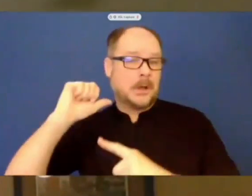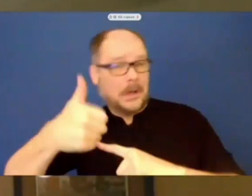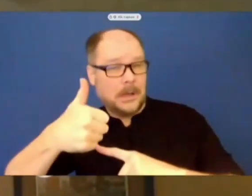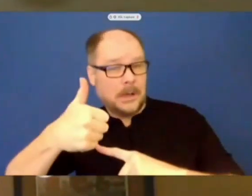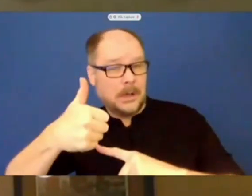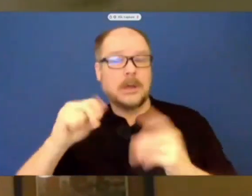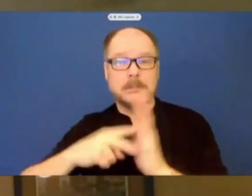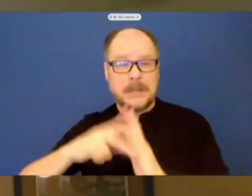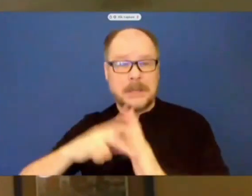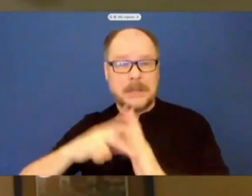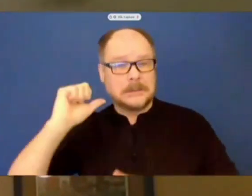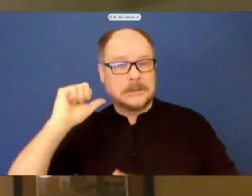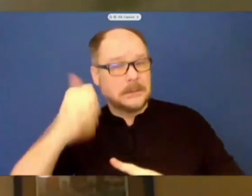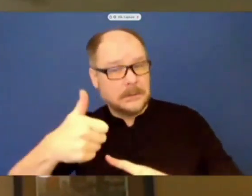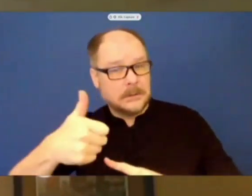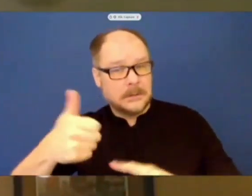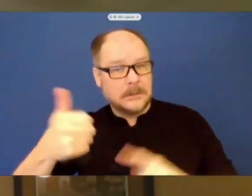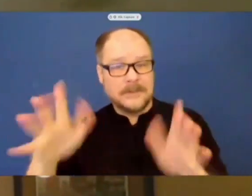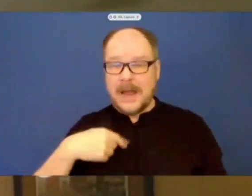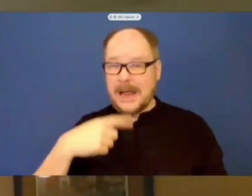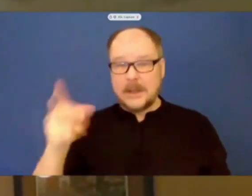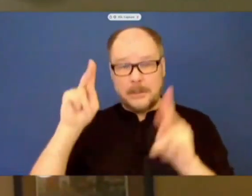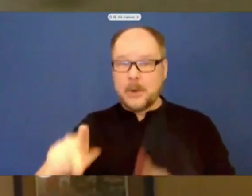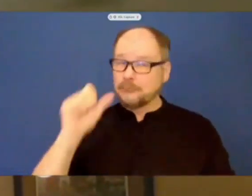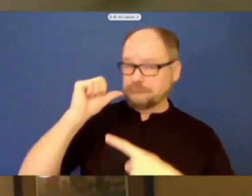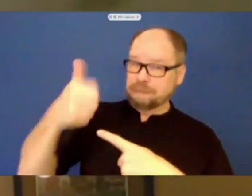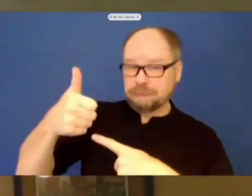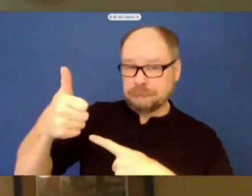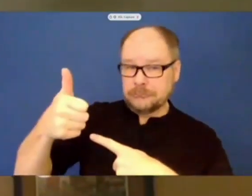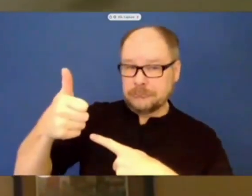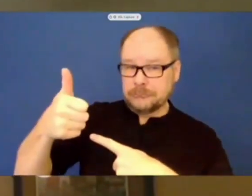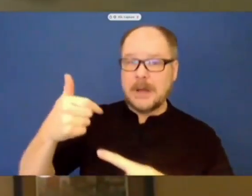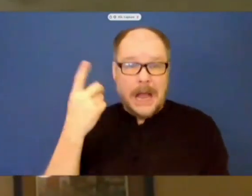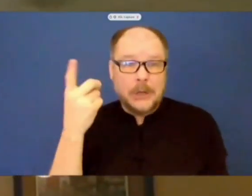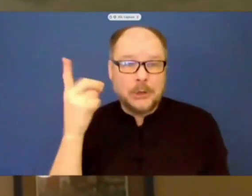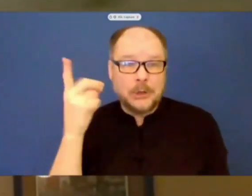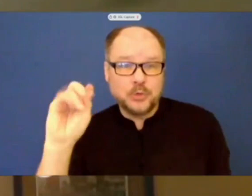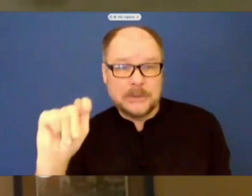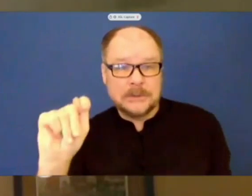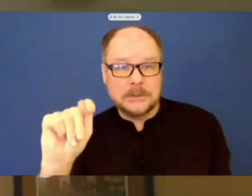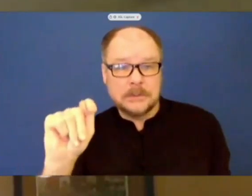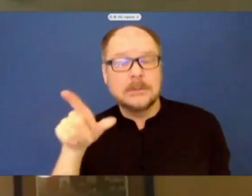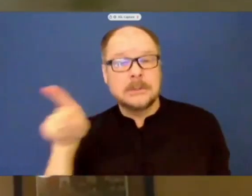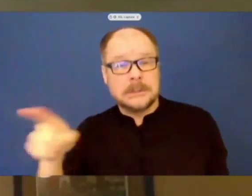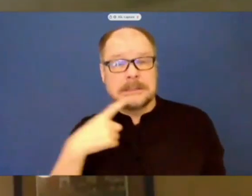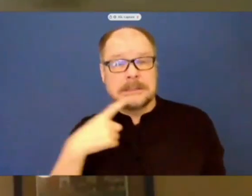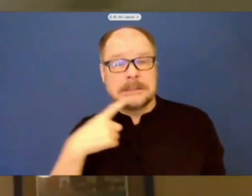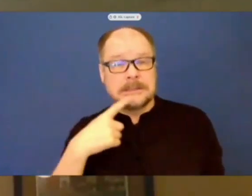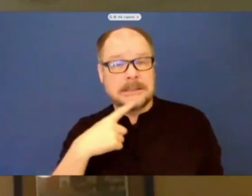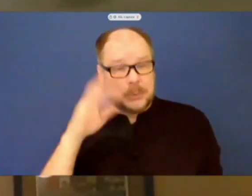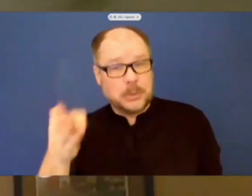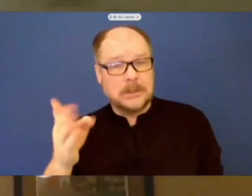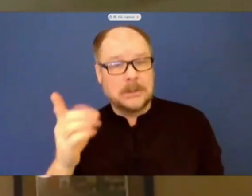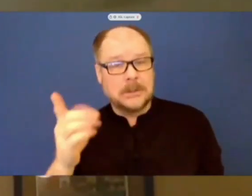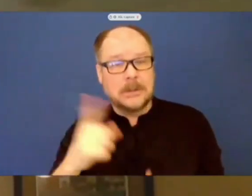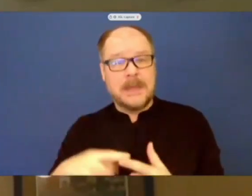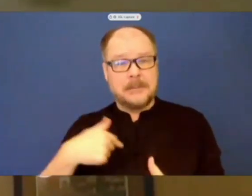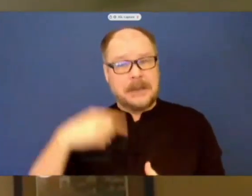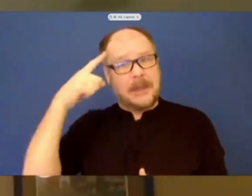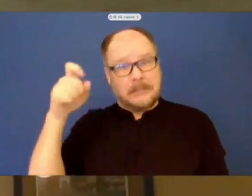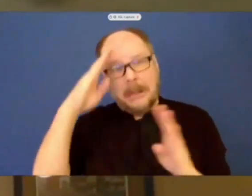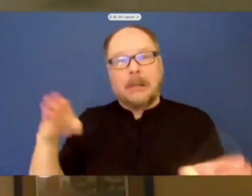somebody to do something, I do it. So when he said it would be taken care of, there was no other planning on my part that was